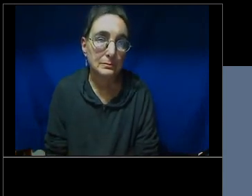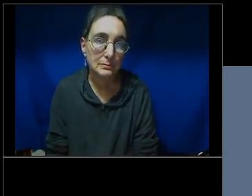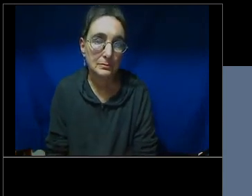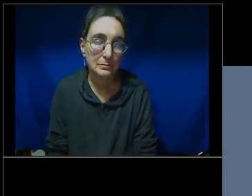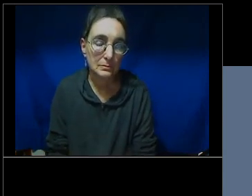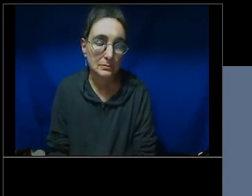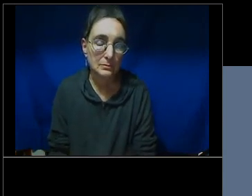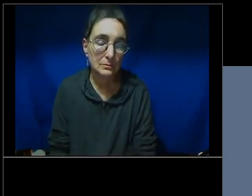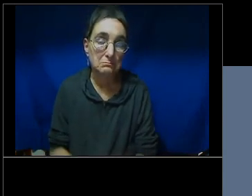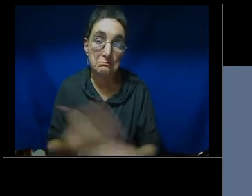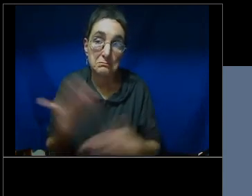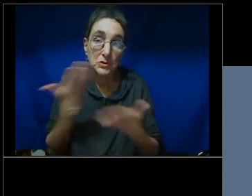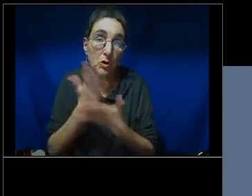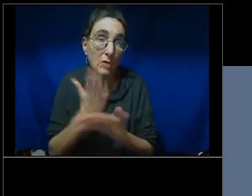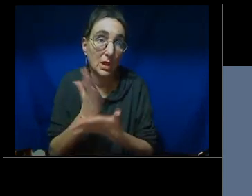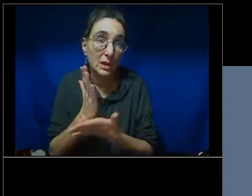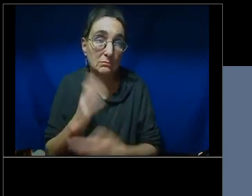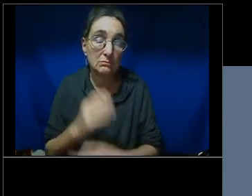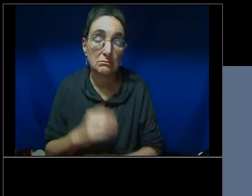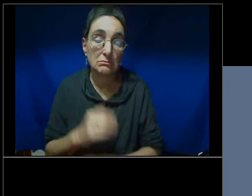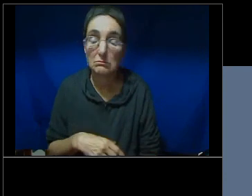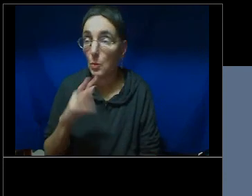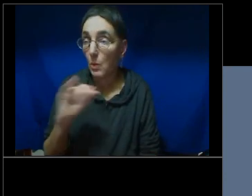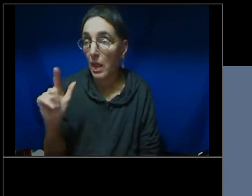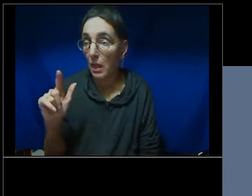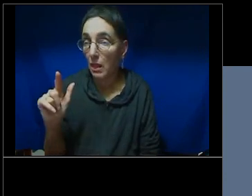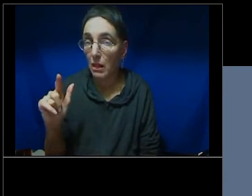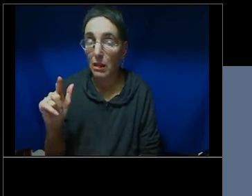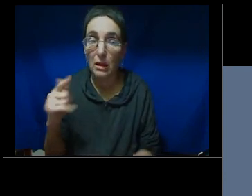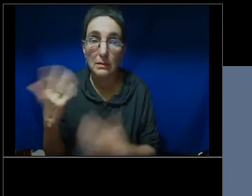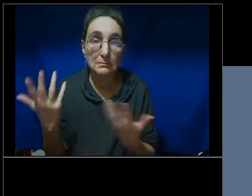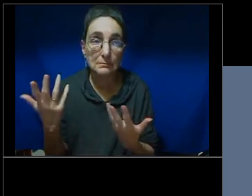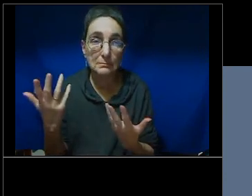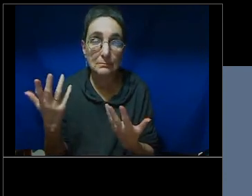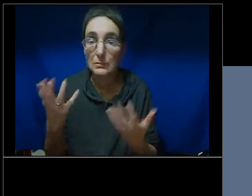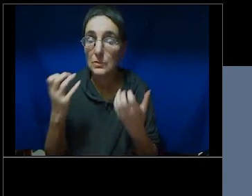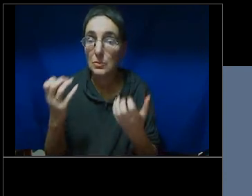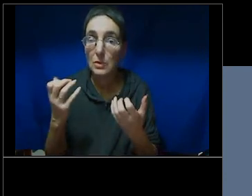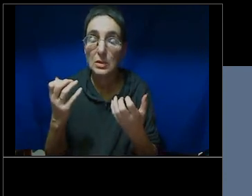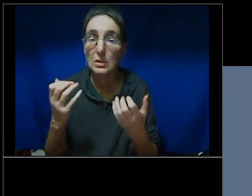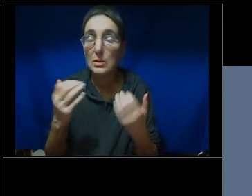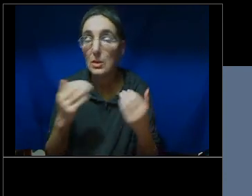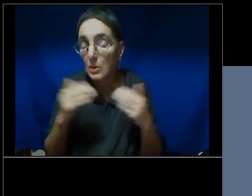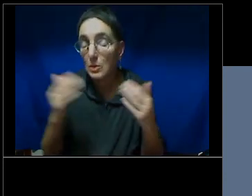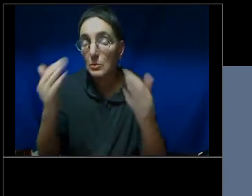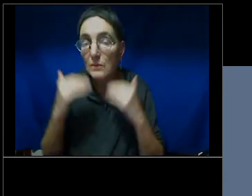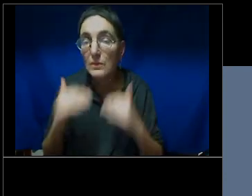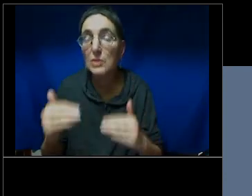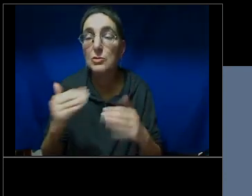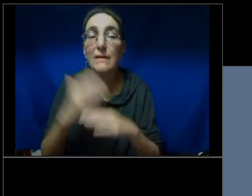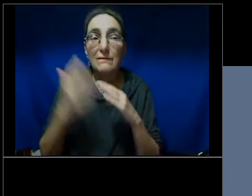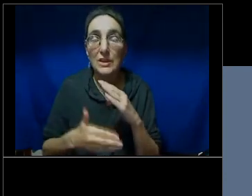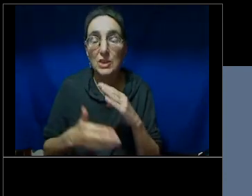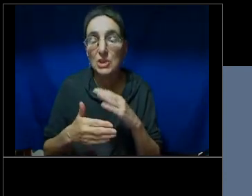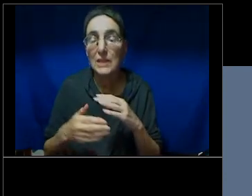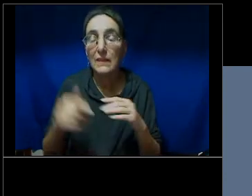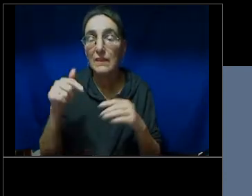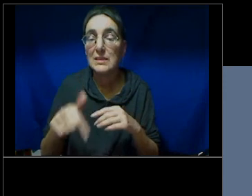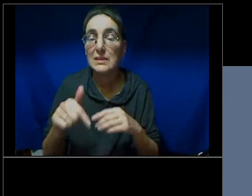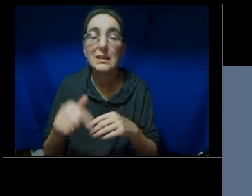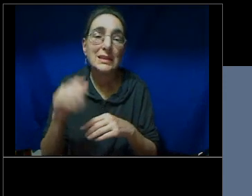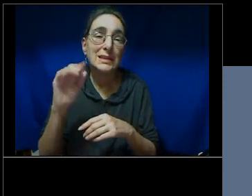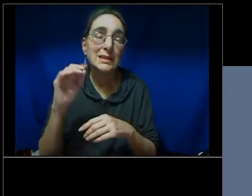All right. Well, I want to move slowly into finishing this out because I think there still